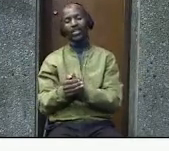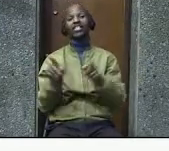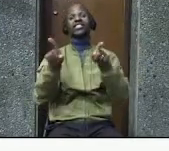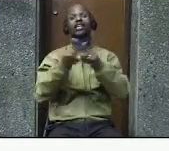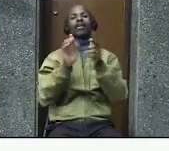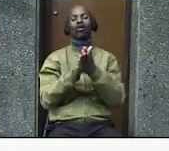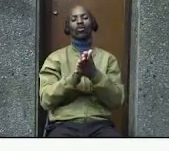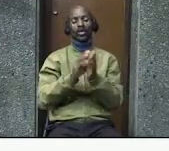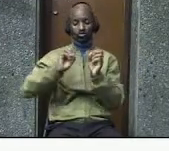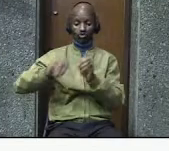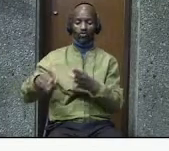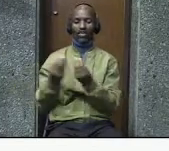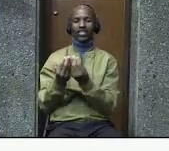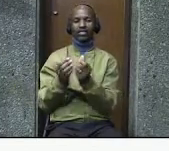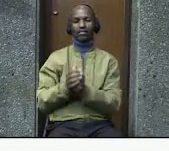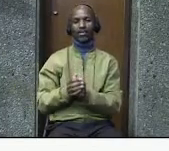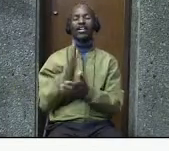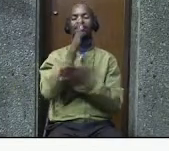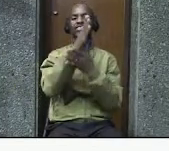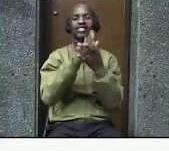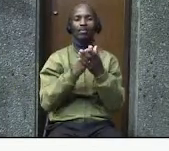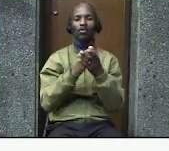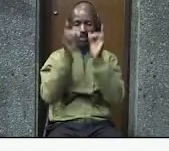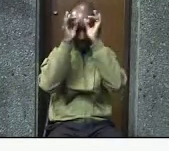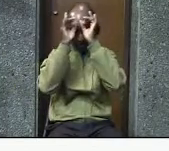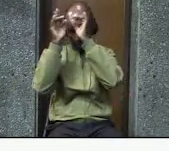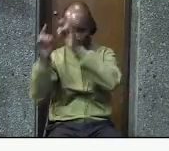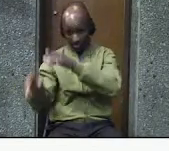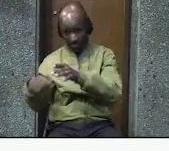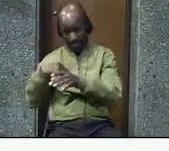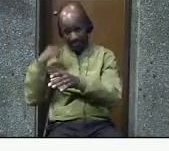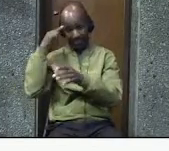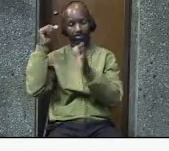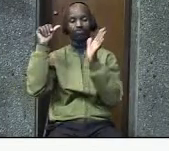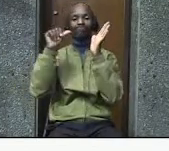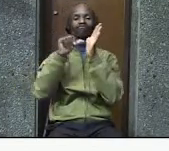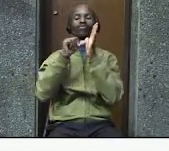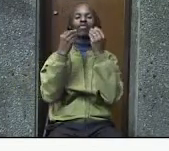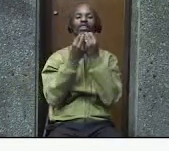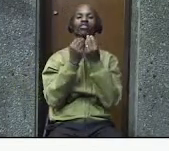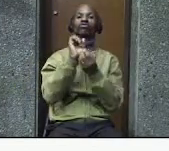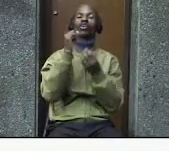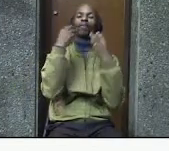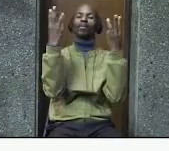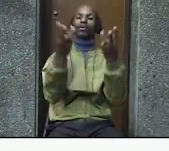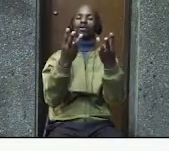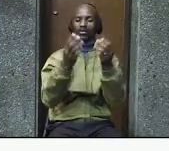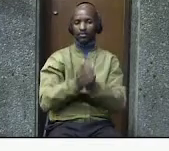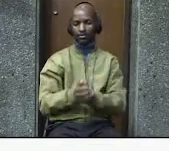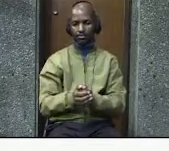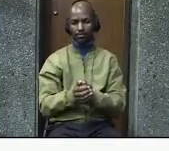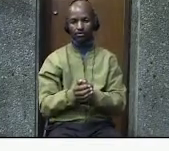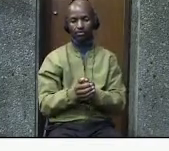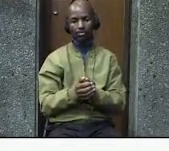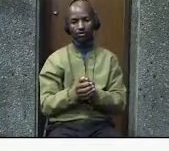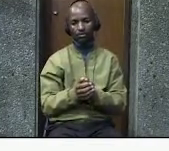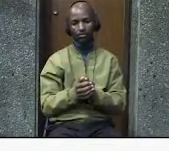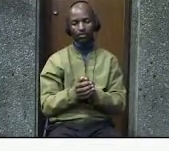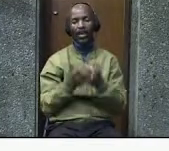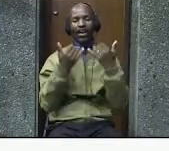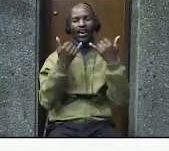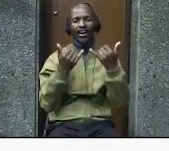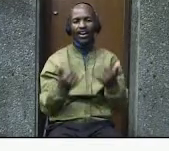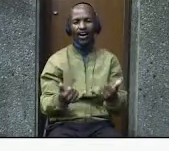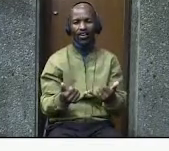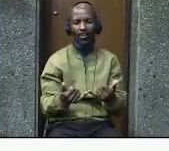just gloss over some of the information that I think is already common cause to stakeholders. So